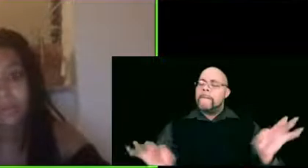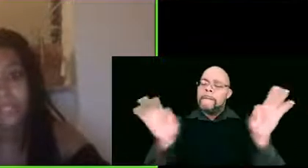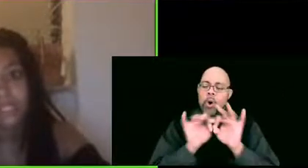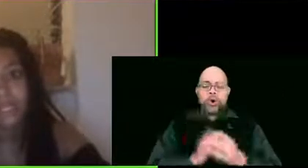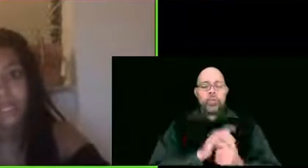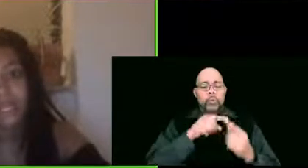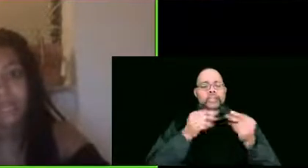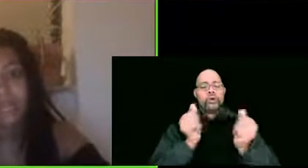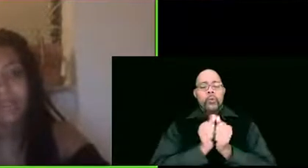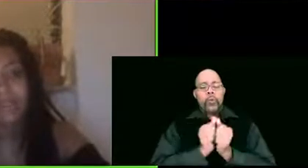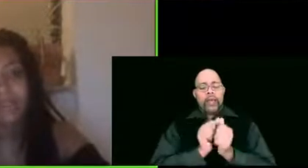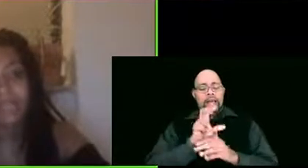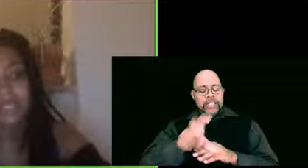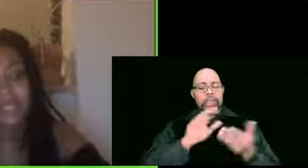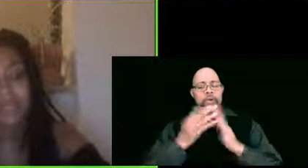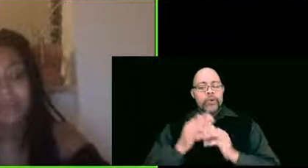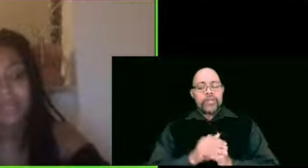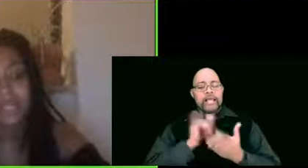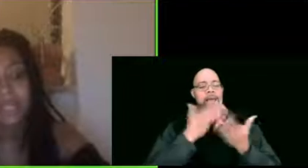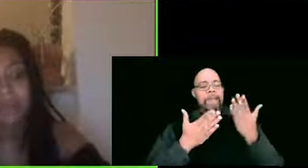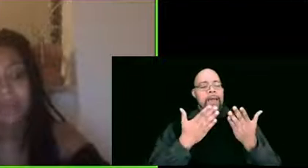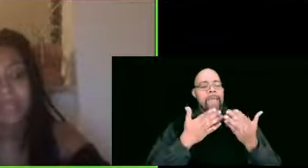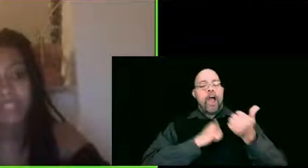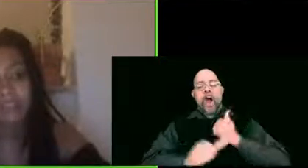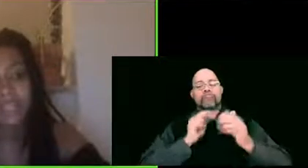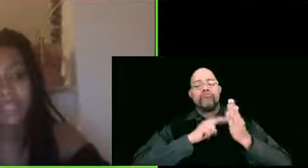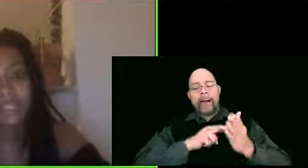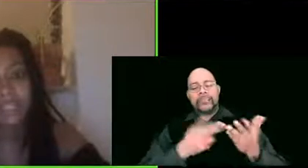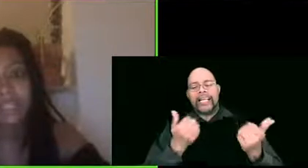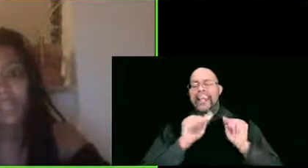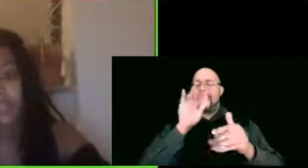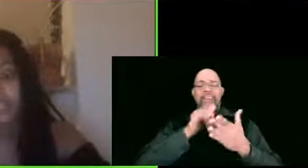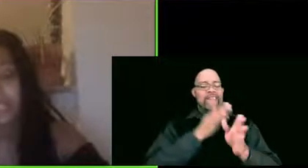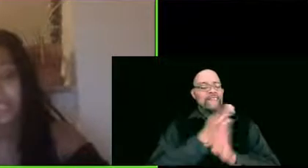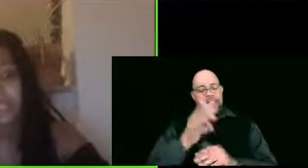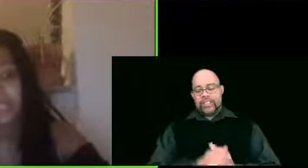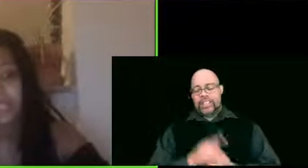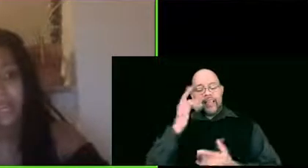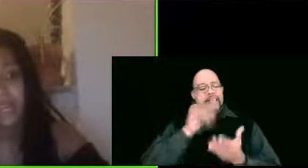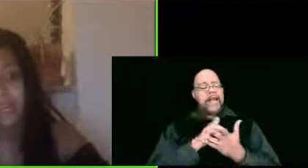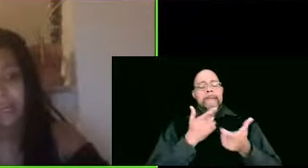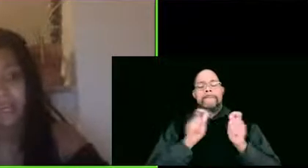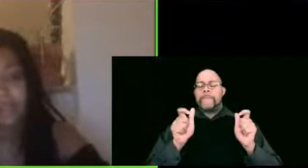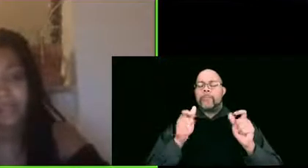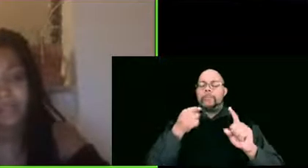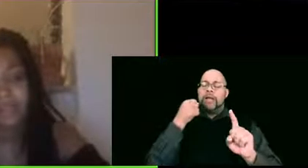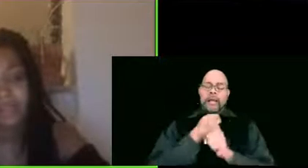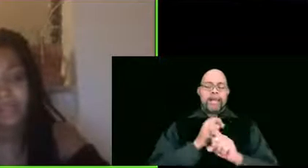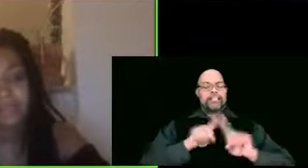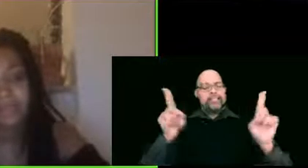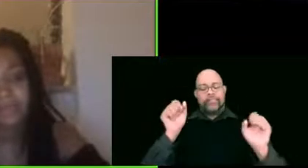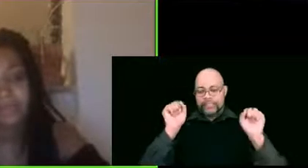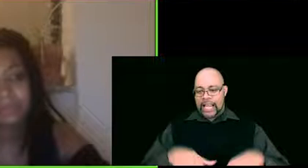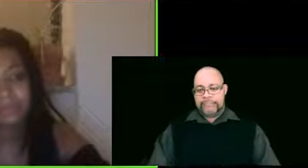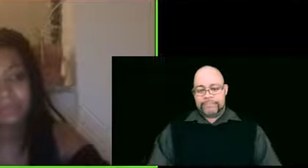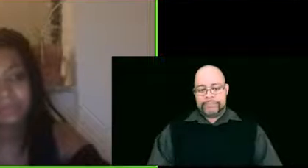so important when it comes to investing in a community that have maybe been underrepresented in any of these fields. I think they make a huge